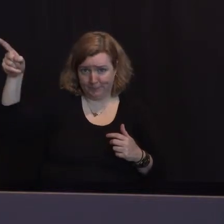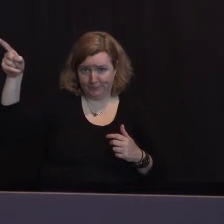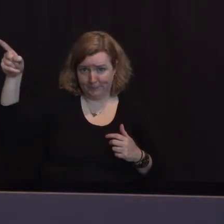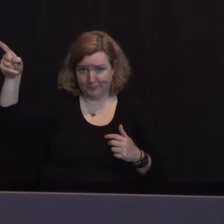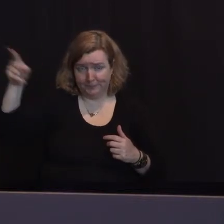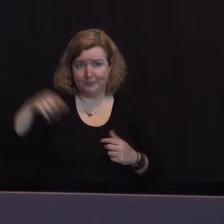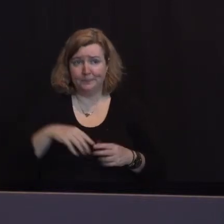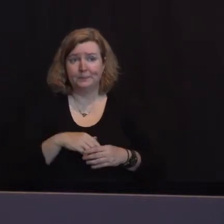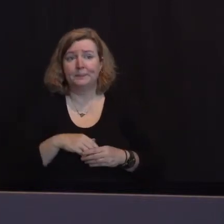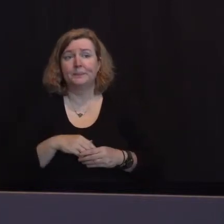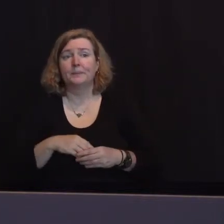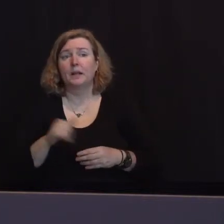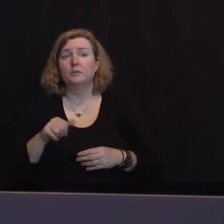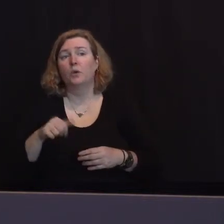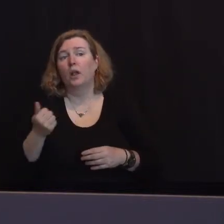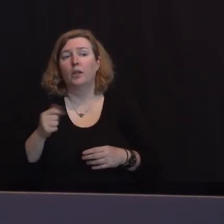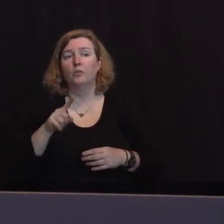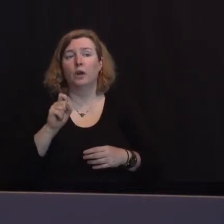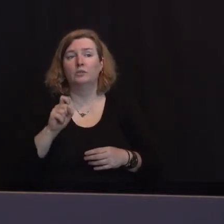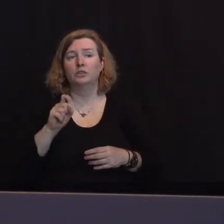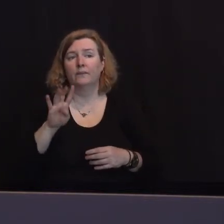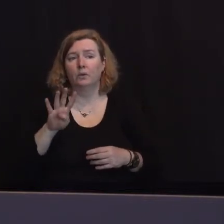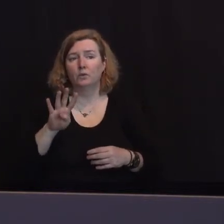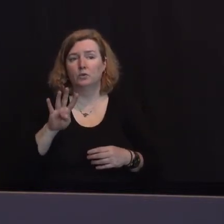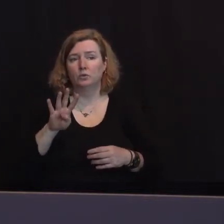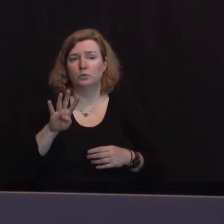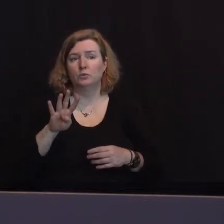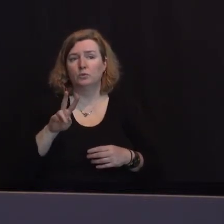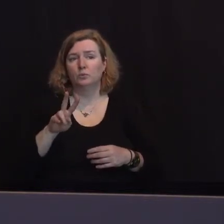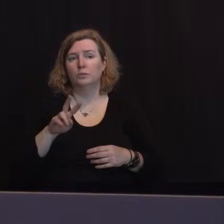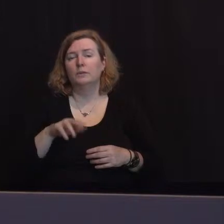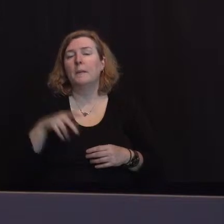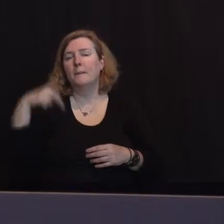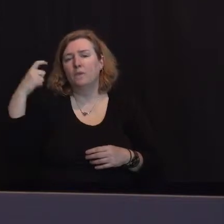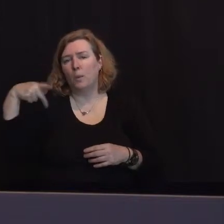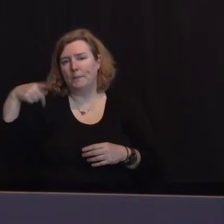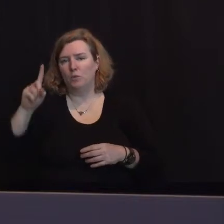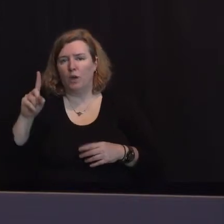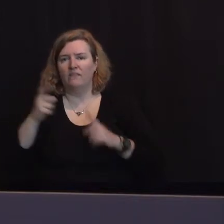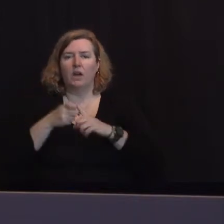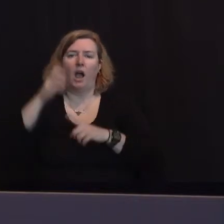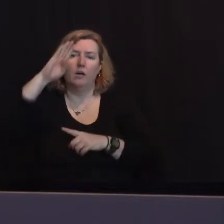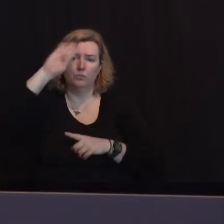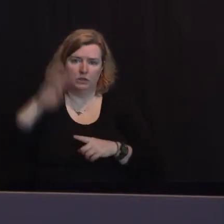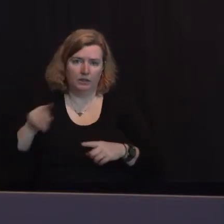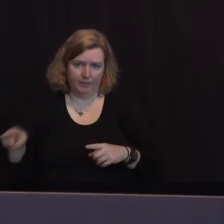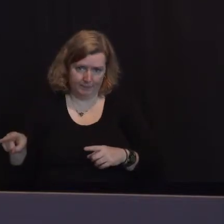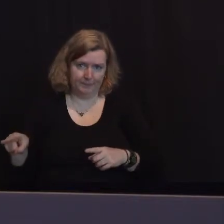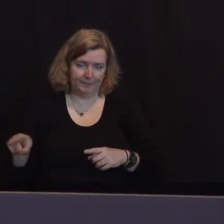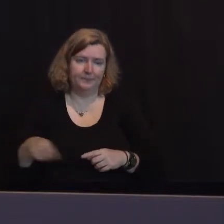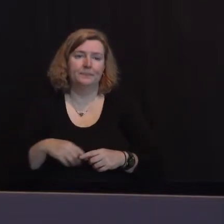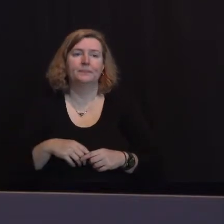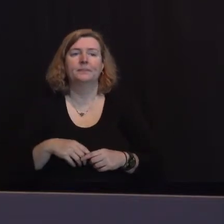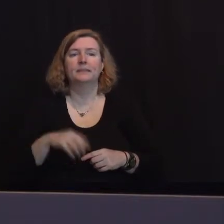are 104 reports of P1, the variant emerging out of Brazil, 7 reports of